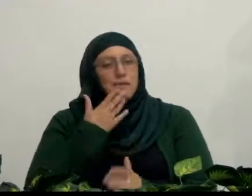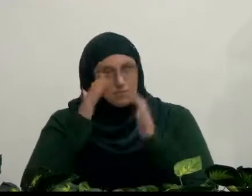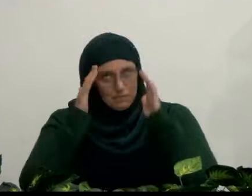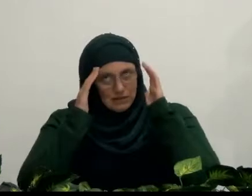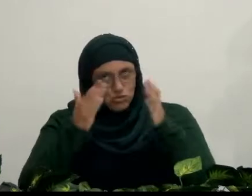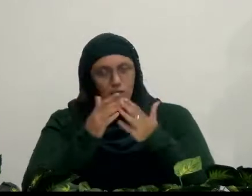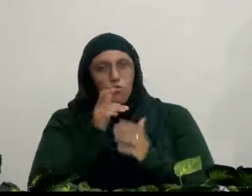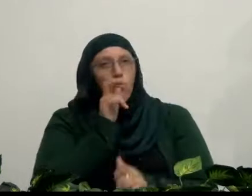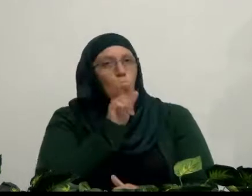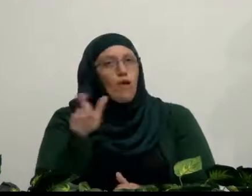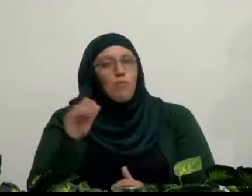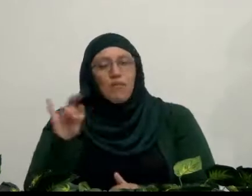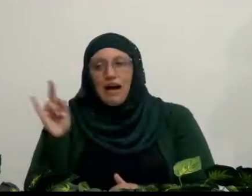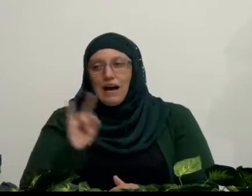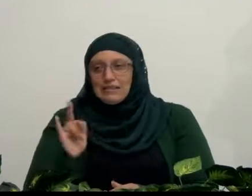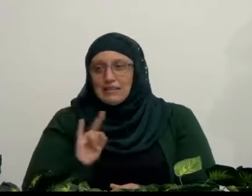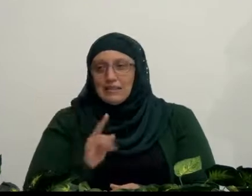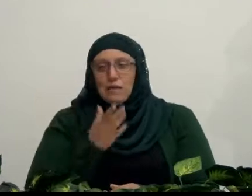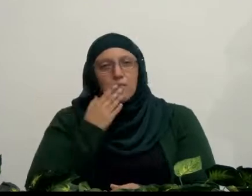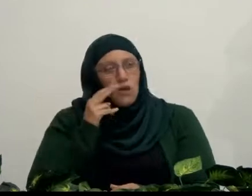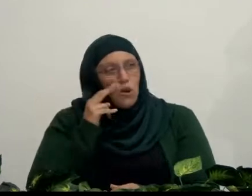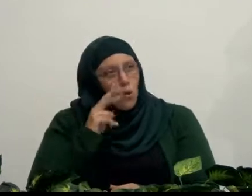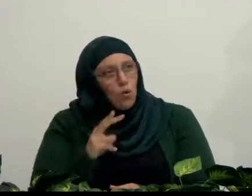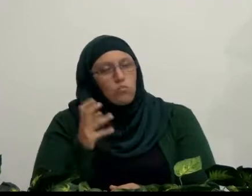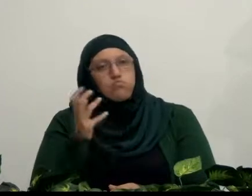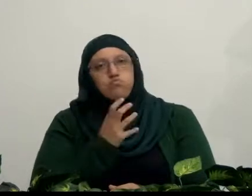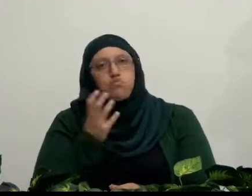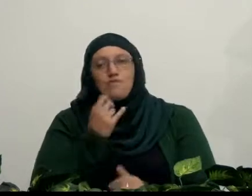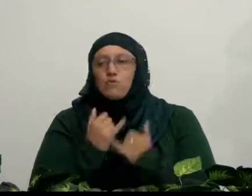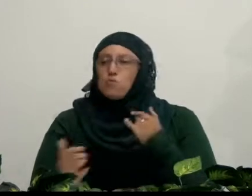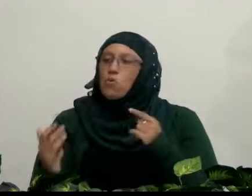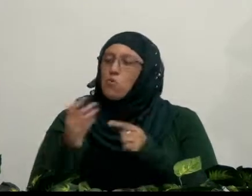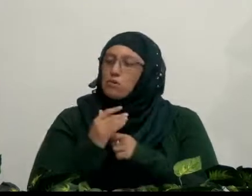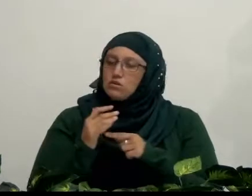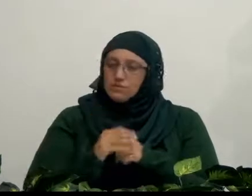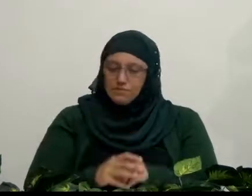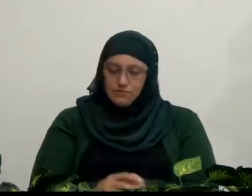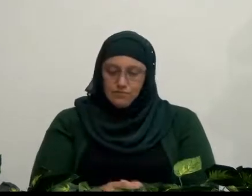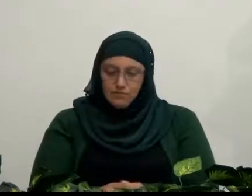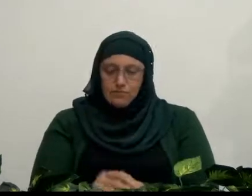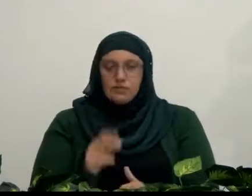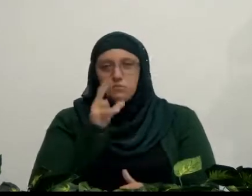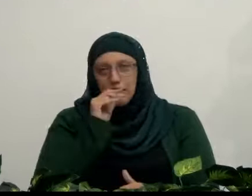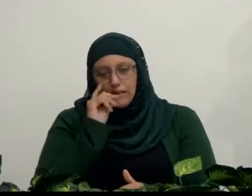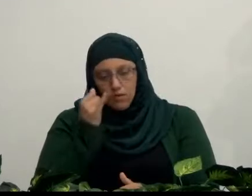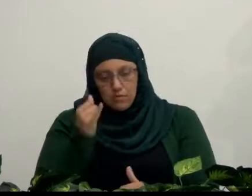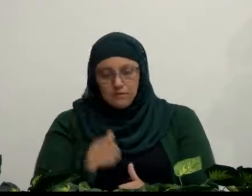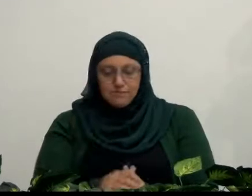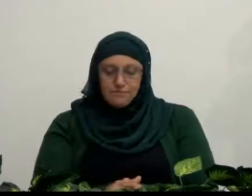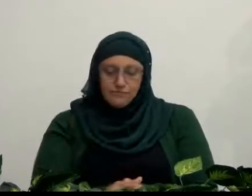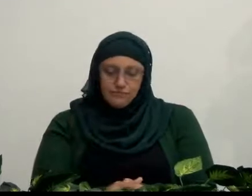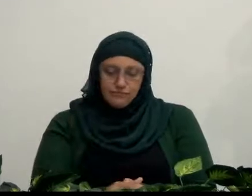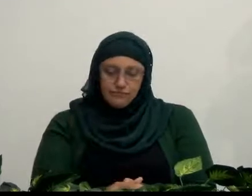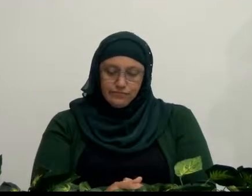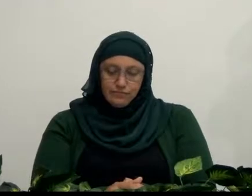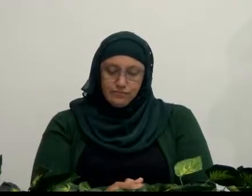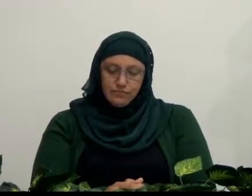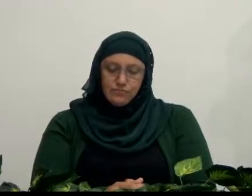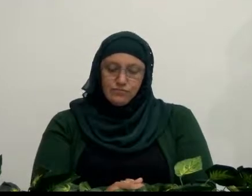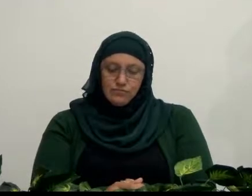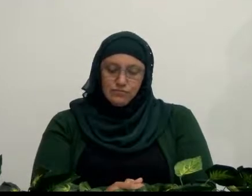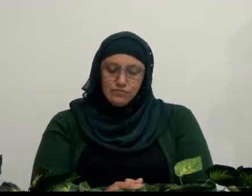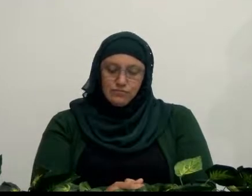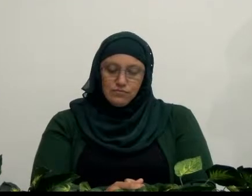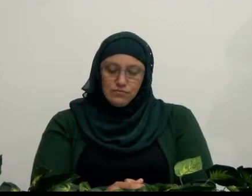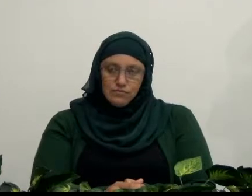wording of the hadith. Look at the great responsibility it brings upon us. La wallah, la yakunul mu'minu mu'minan.